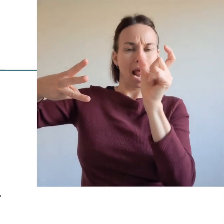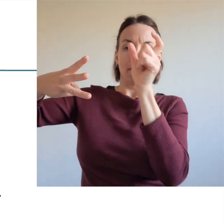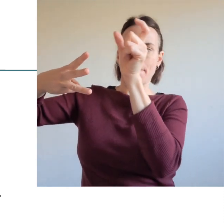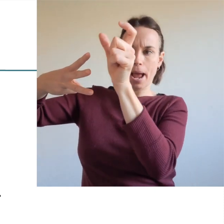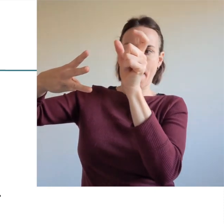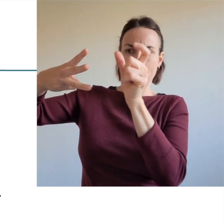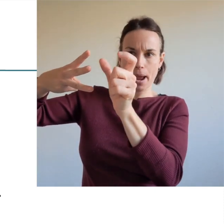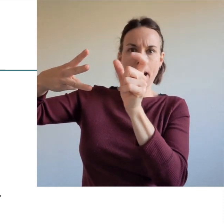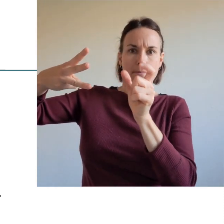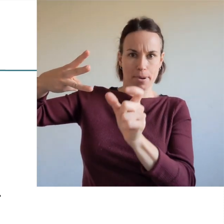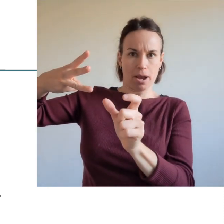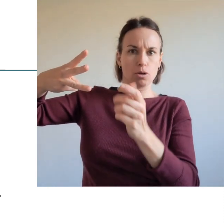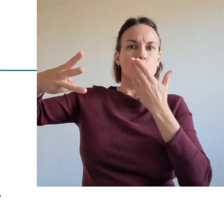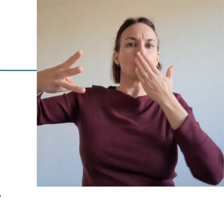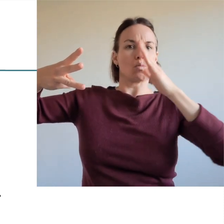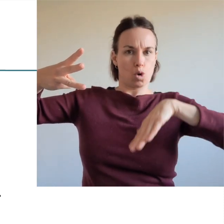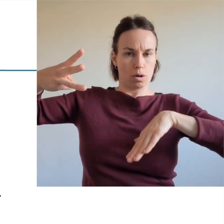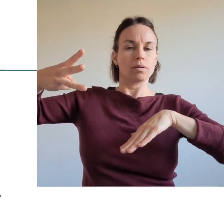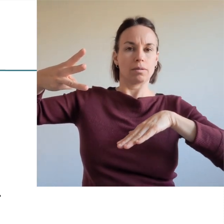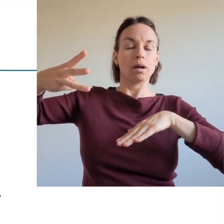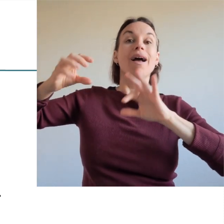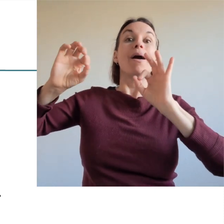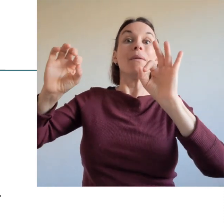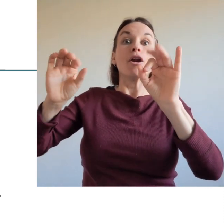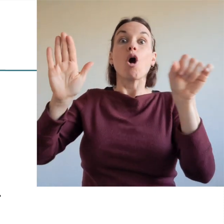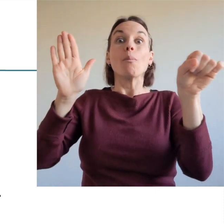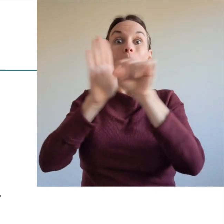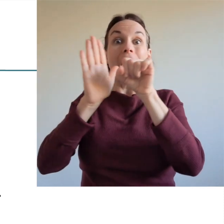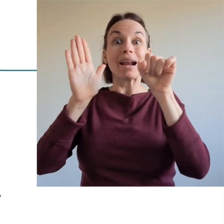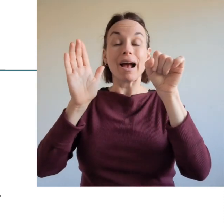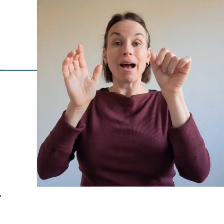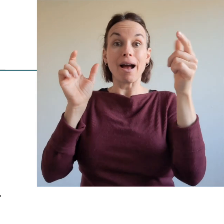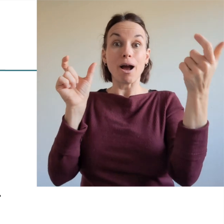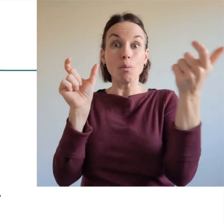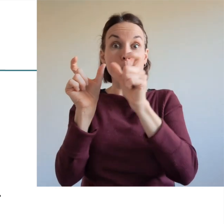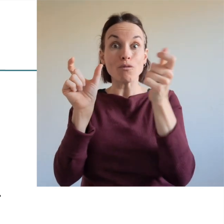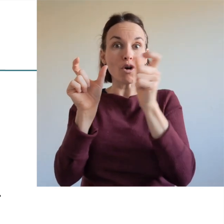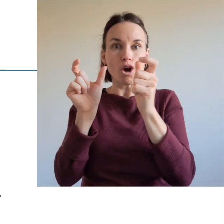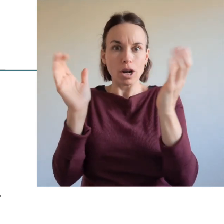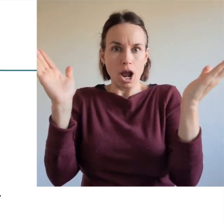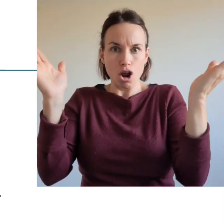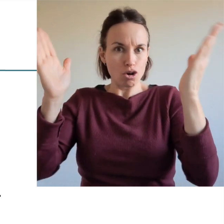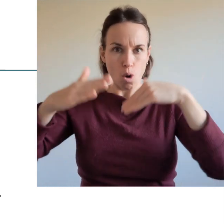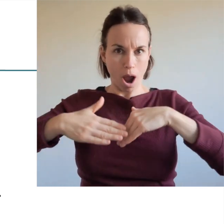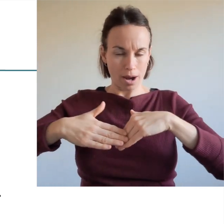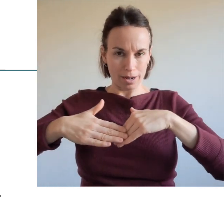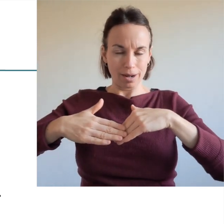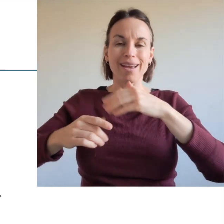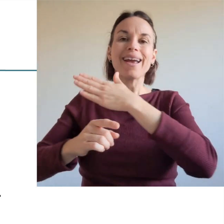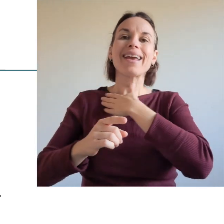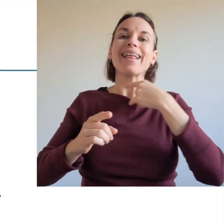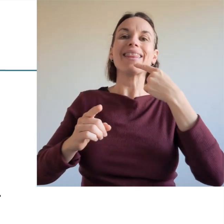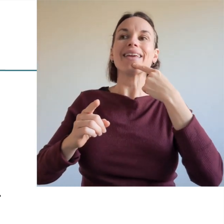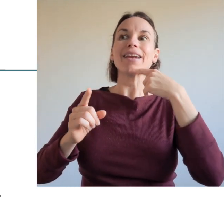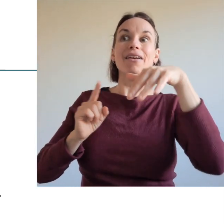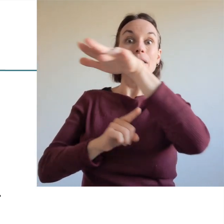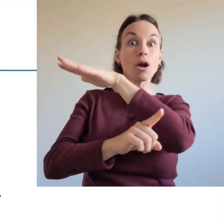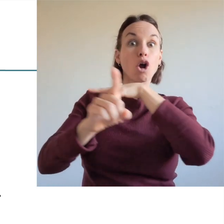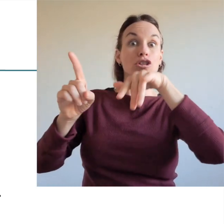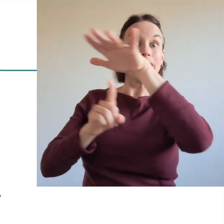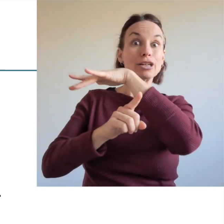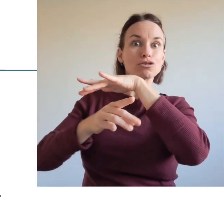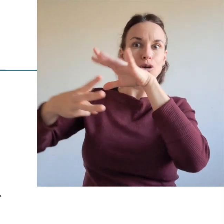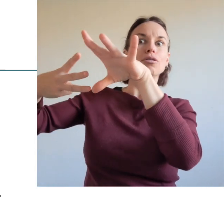dimension epistemicity is not really relevant. So in English, these different interpretations of the